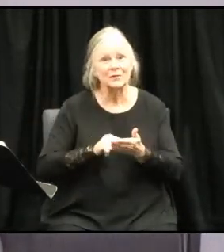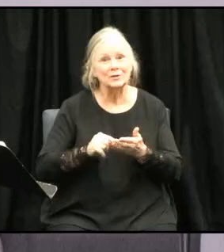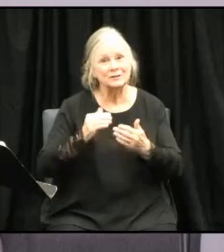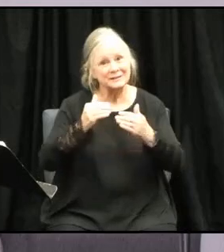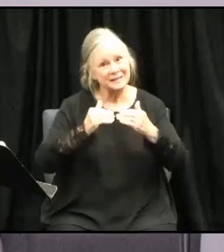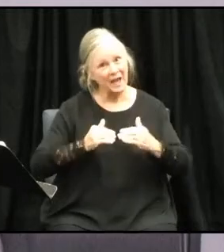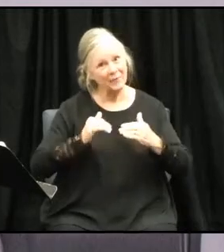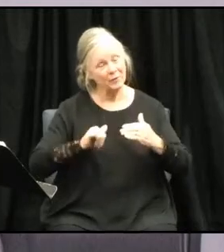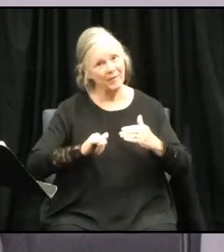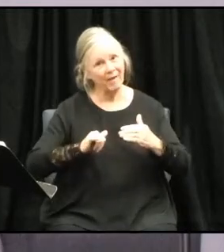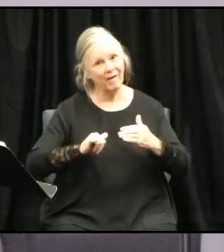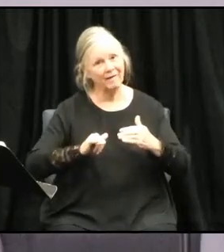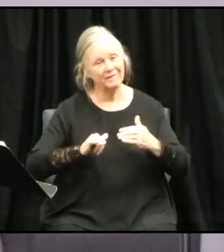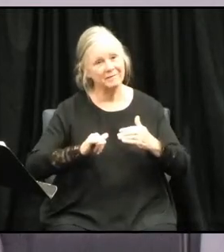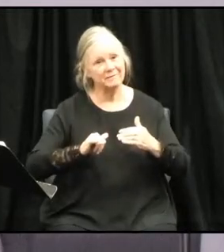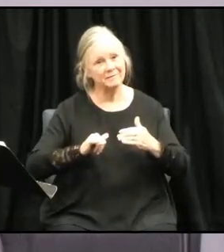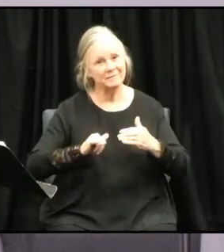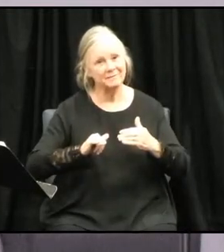after.